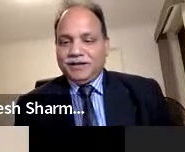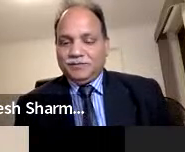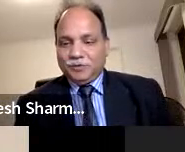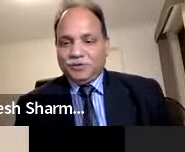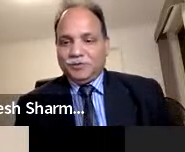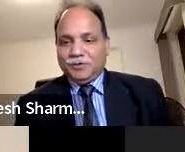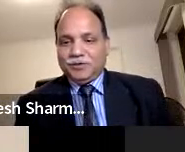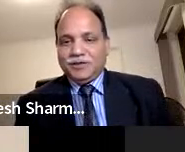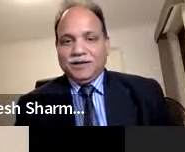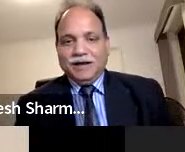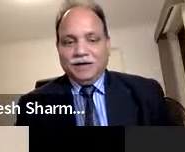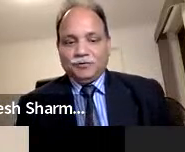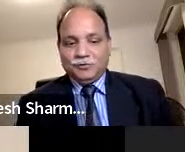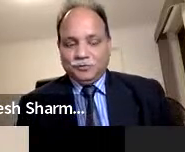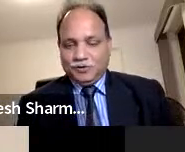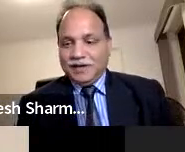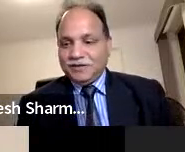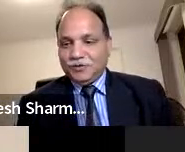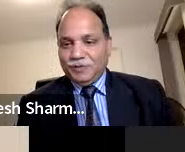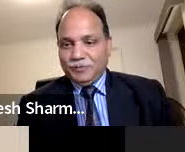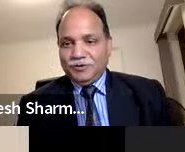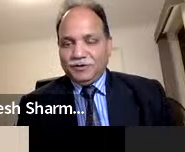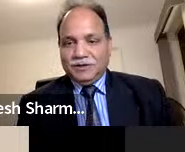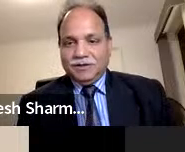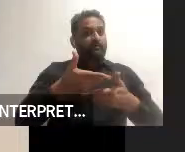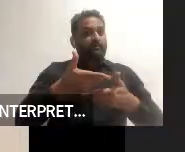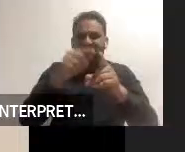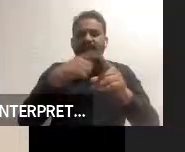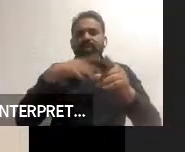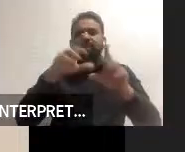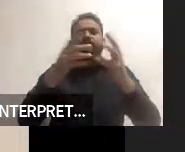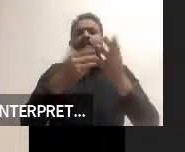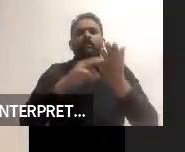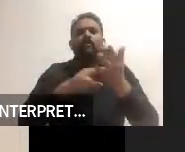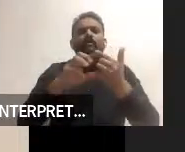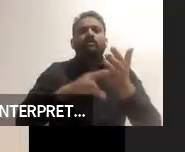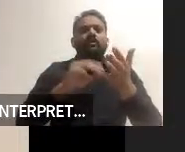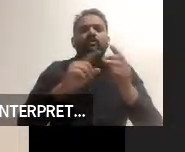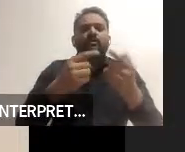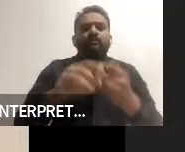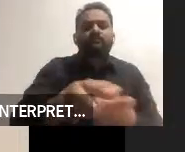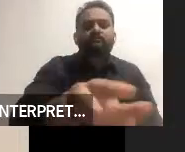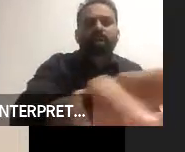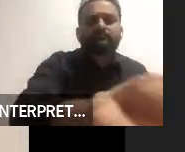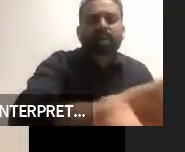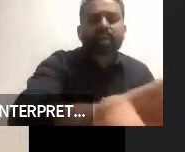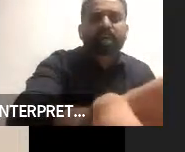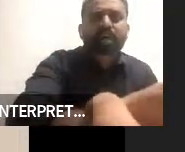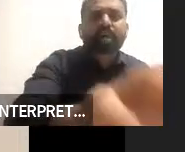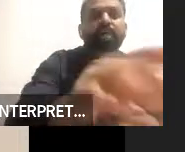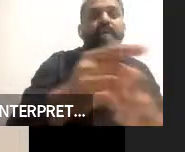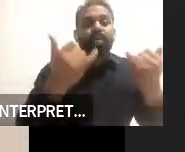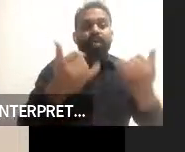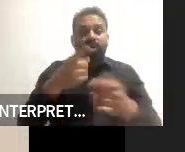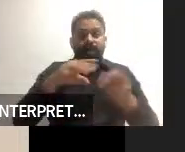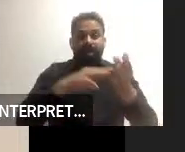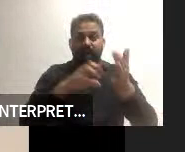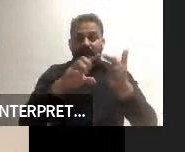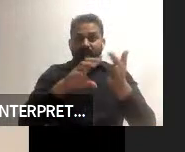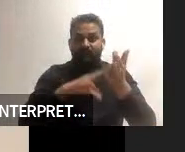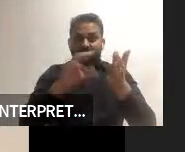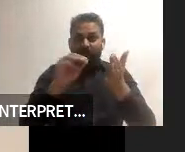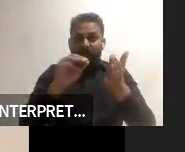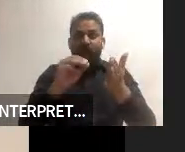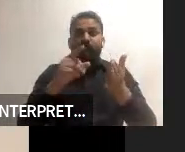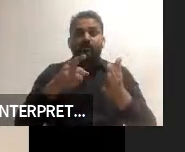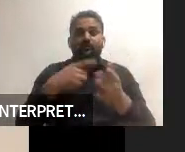from there have talked about how to write your memo. So we understand you have done that part, and your first memo is due on